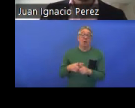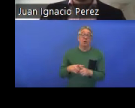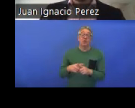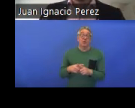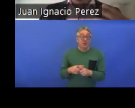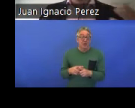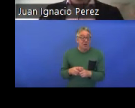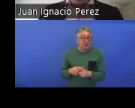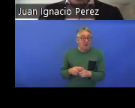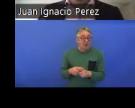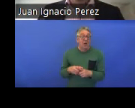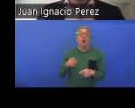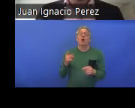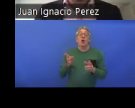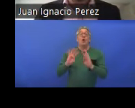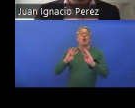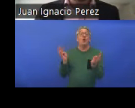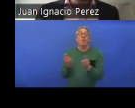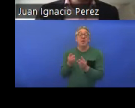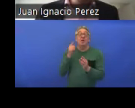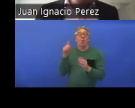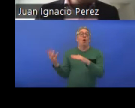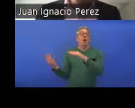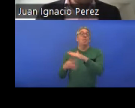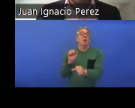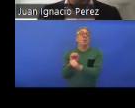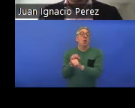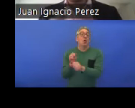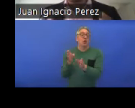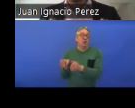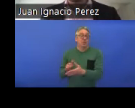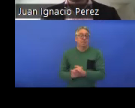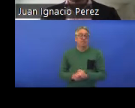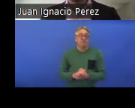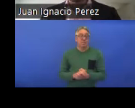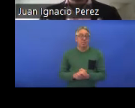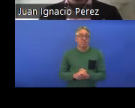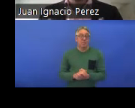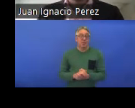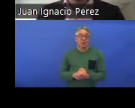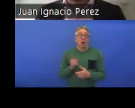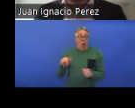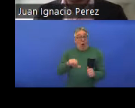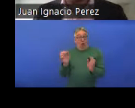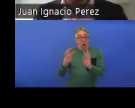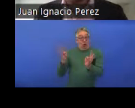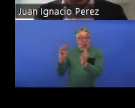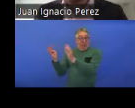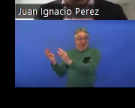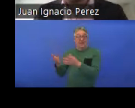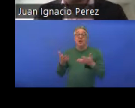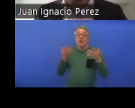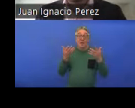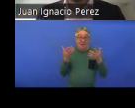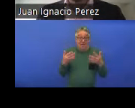Workers. We have found, preparing for this presentation, that these committees have also tackled directly